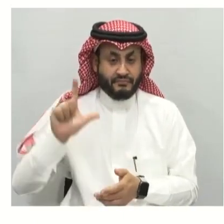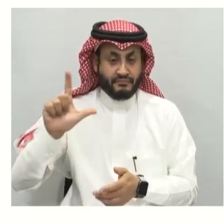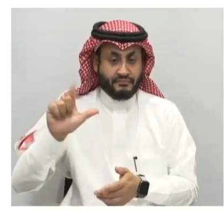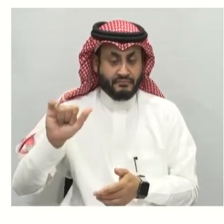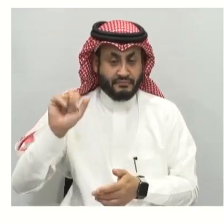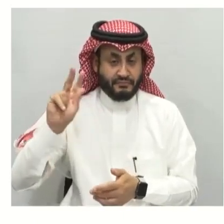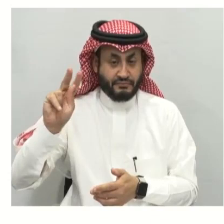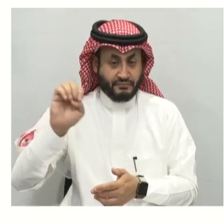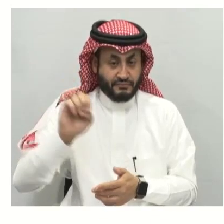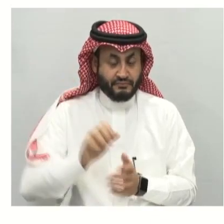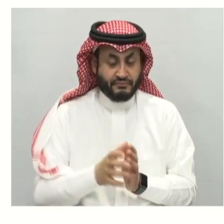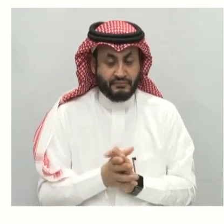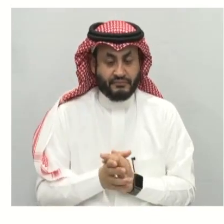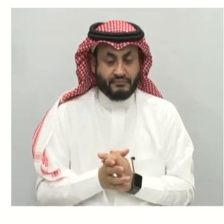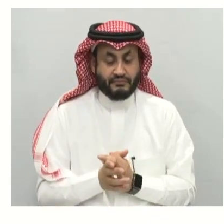like